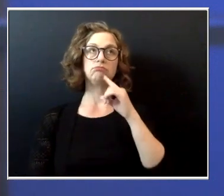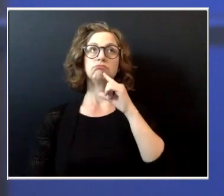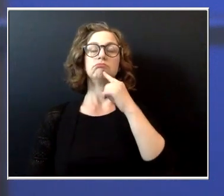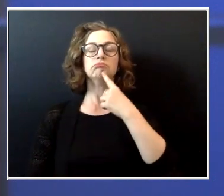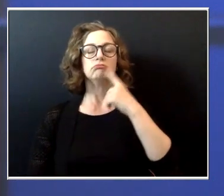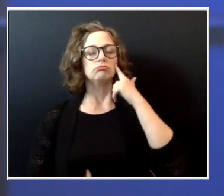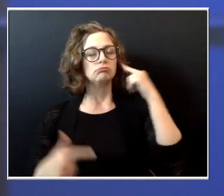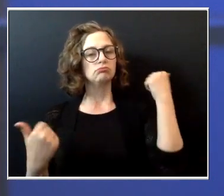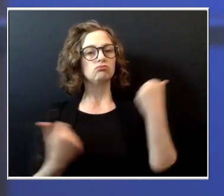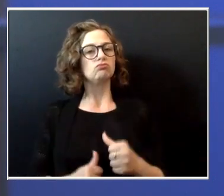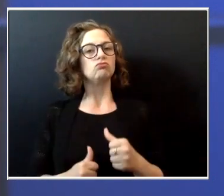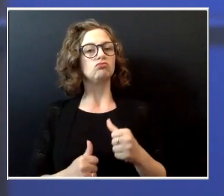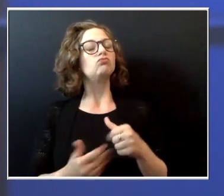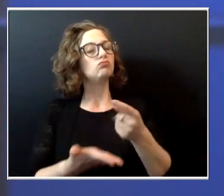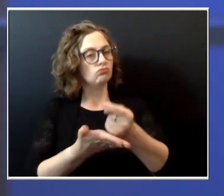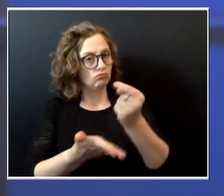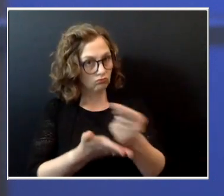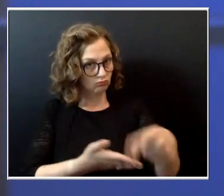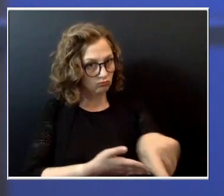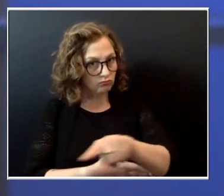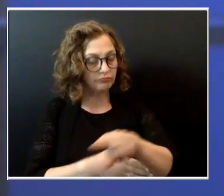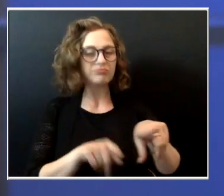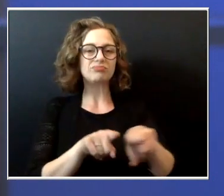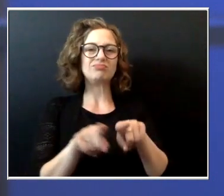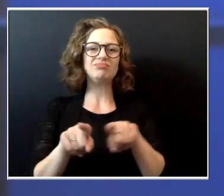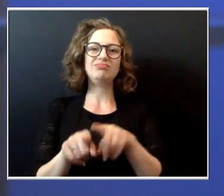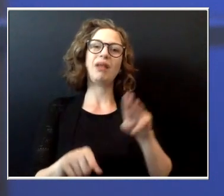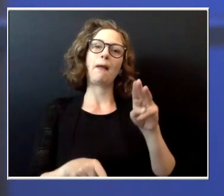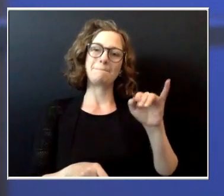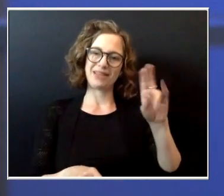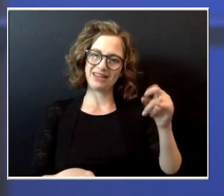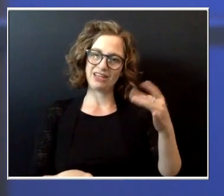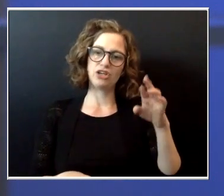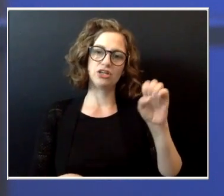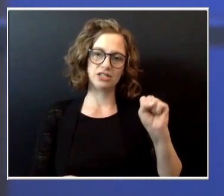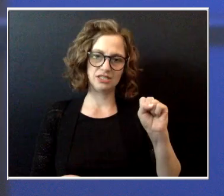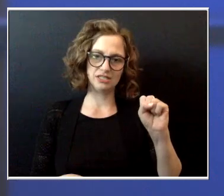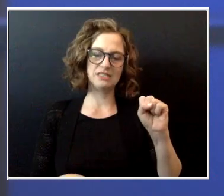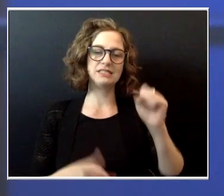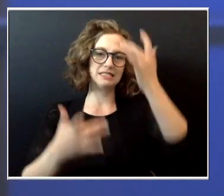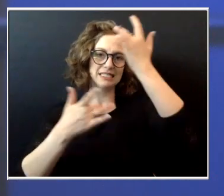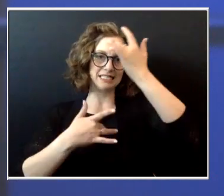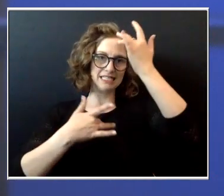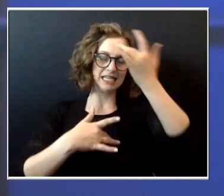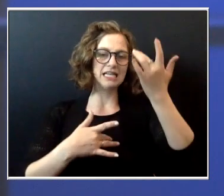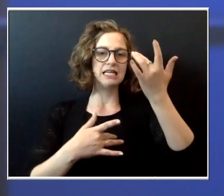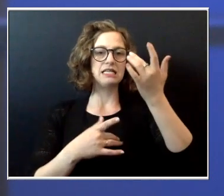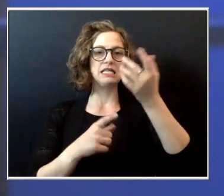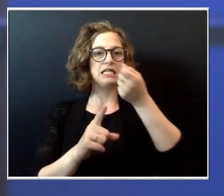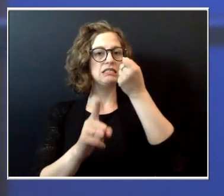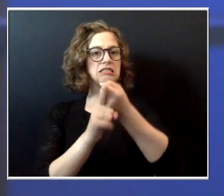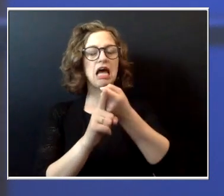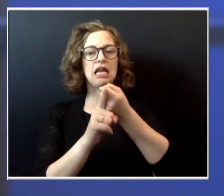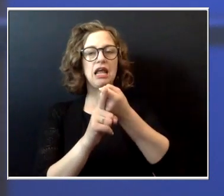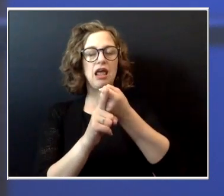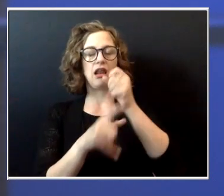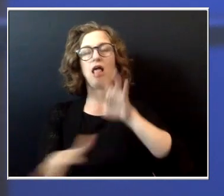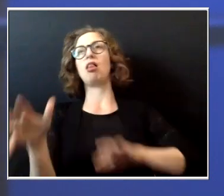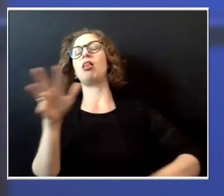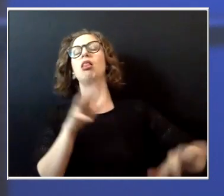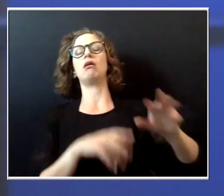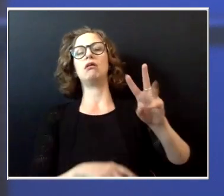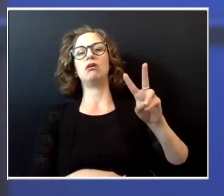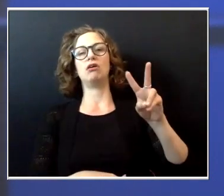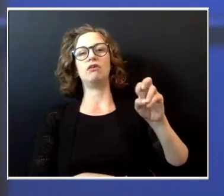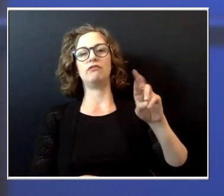as well as things like Meniere's disease, sudden vertigo episodes, and tinnitus as